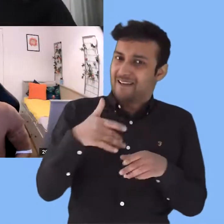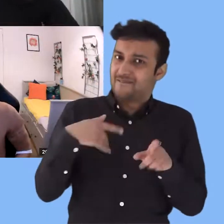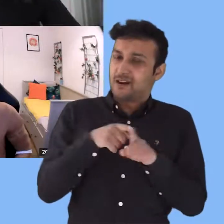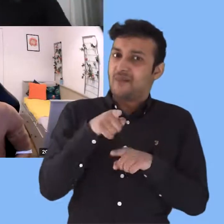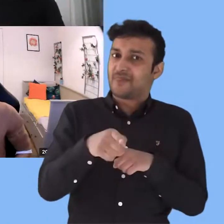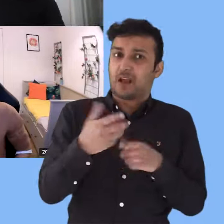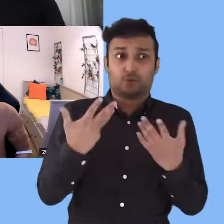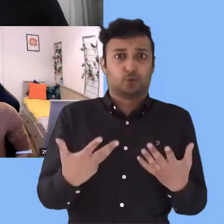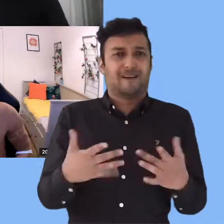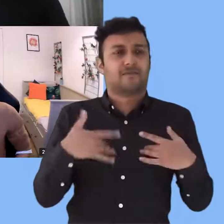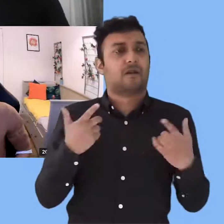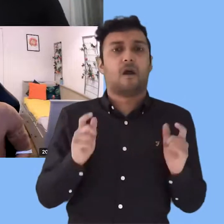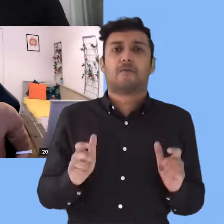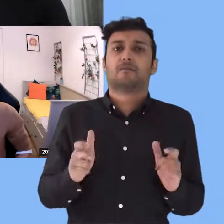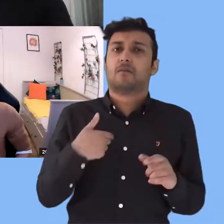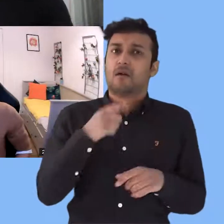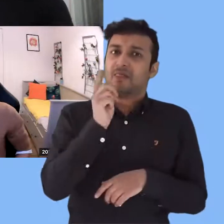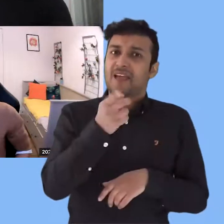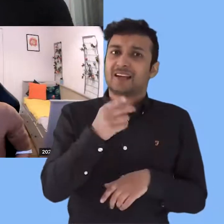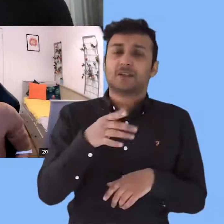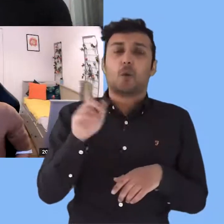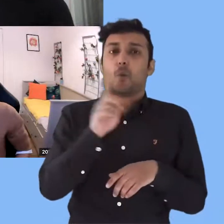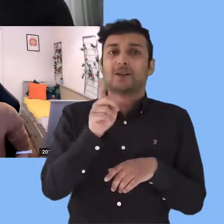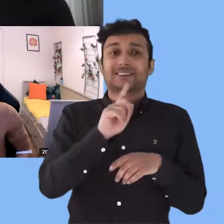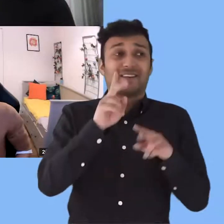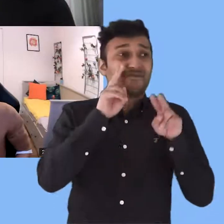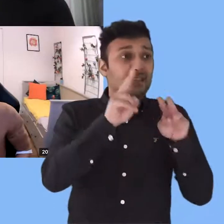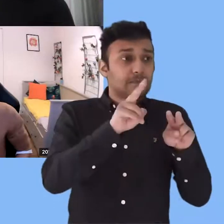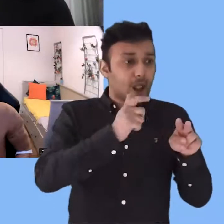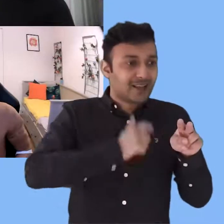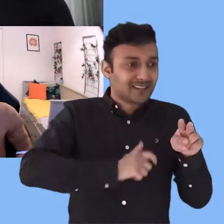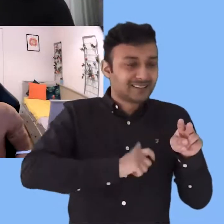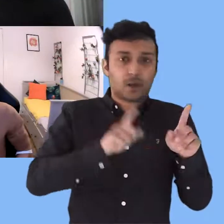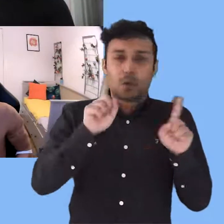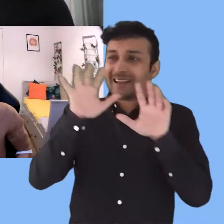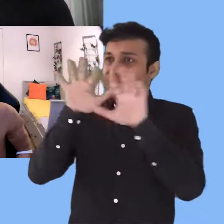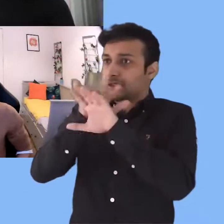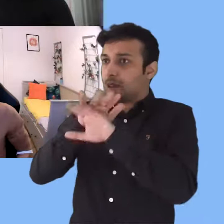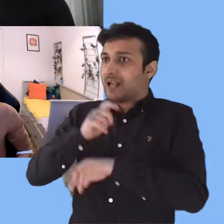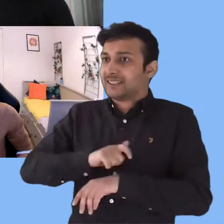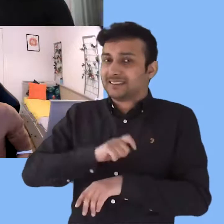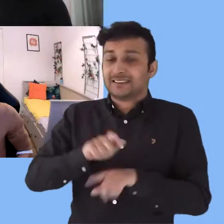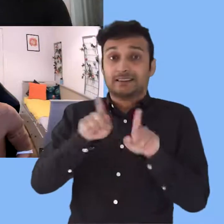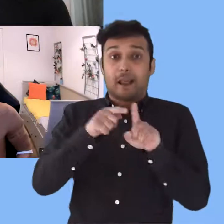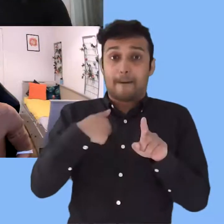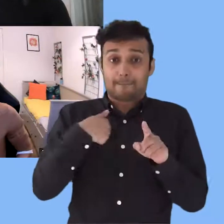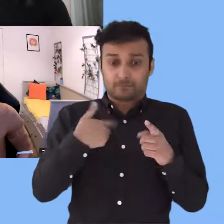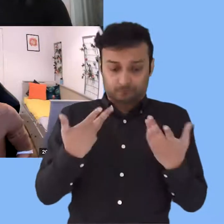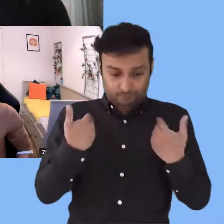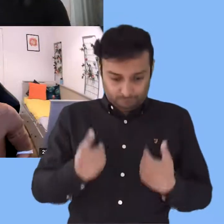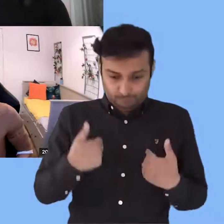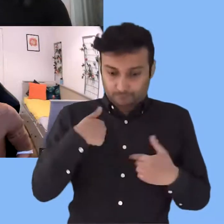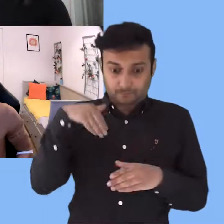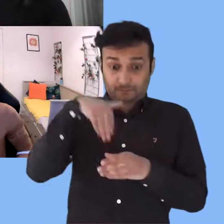And what spaces do we occupy when it comes to thinking about the early years as a sector? I really want to take a deep